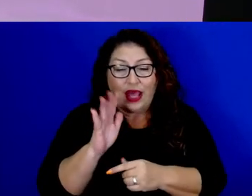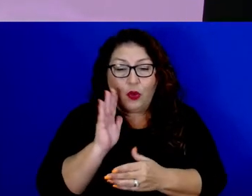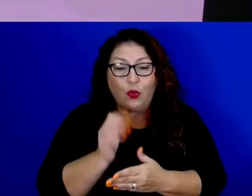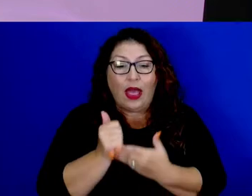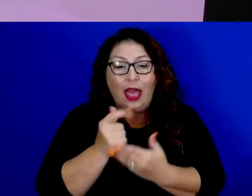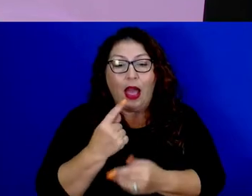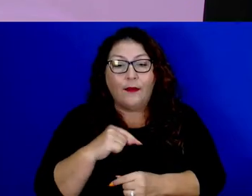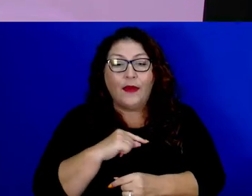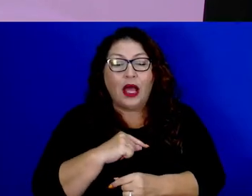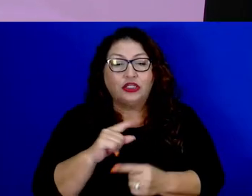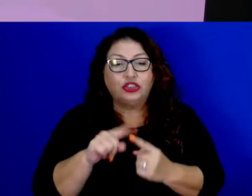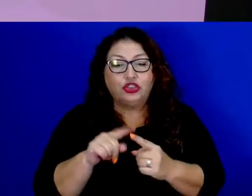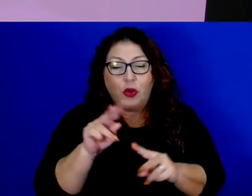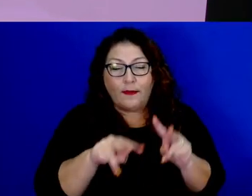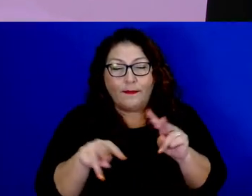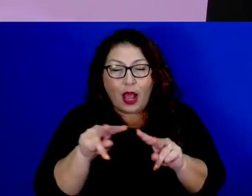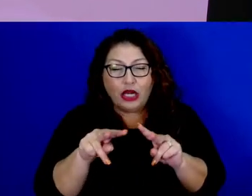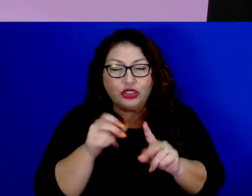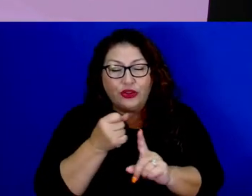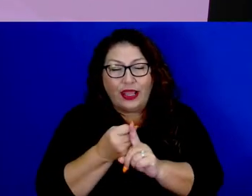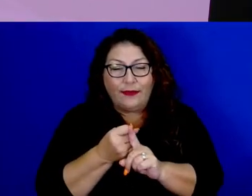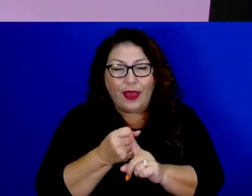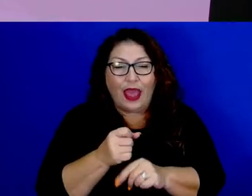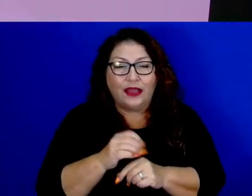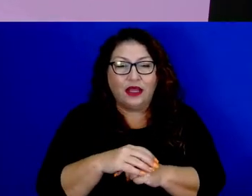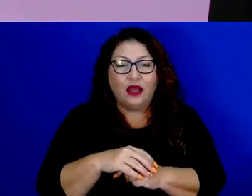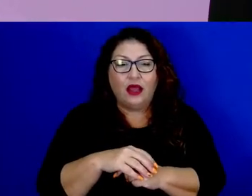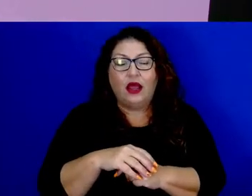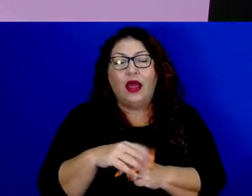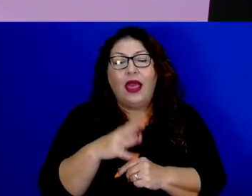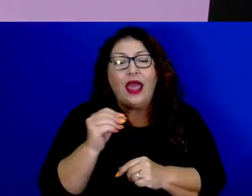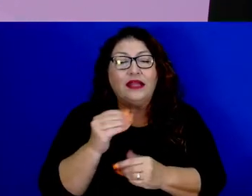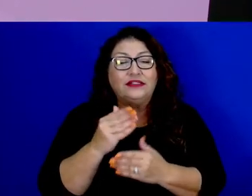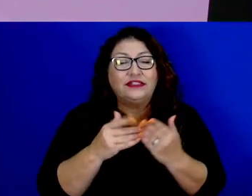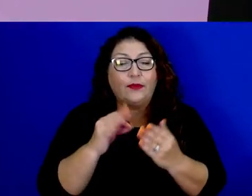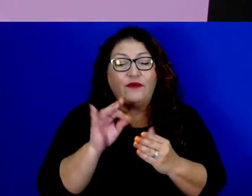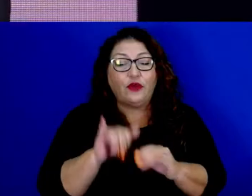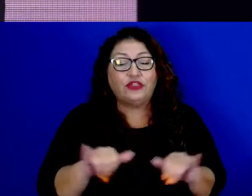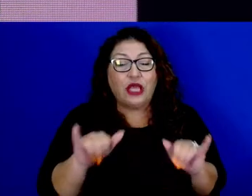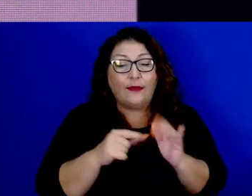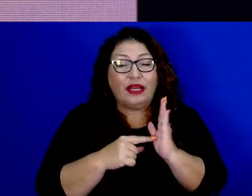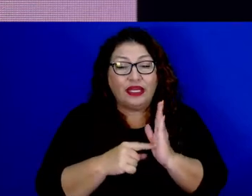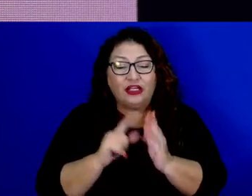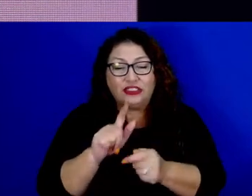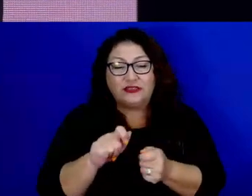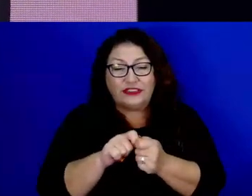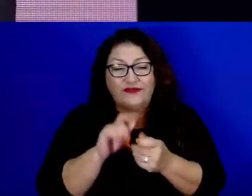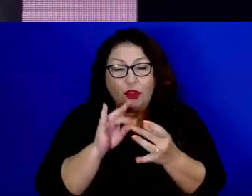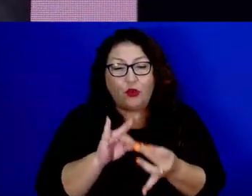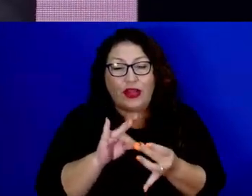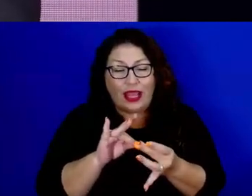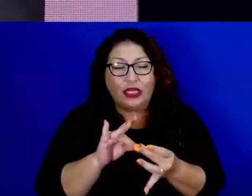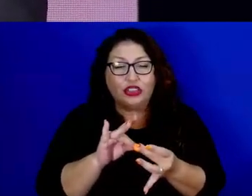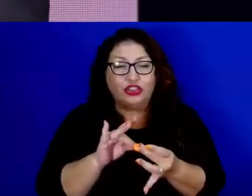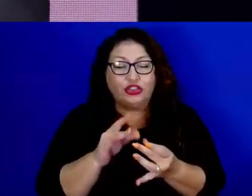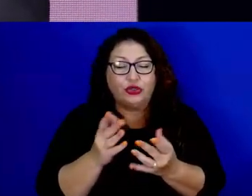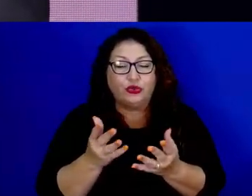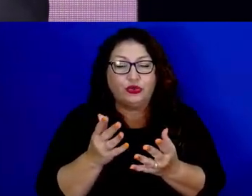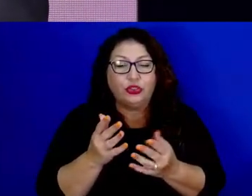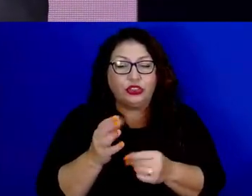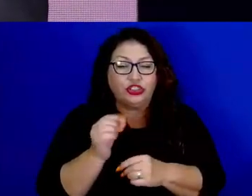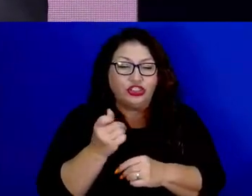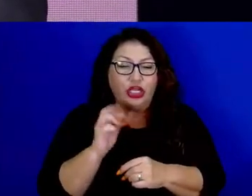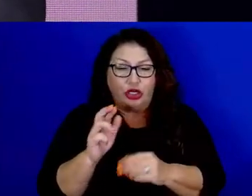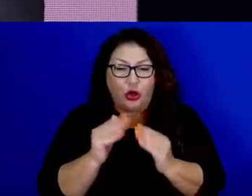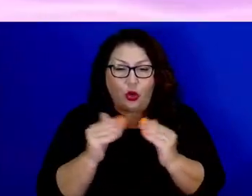the impact of the RRF. And there are some of these common indicators specifically related to gender equality elements. So